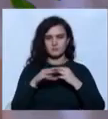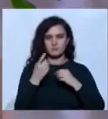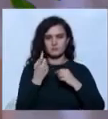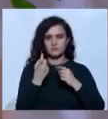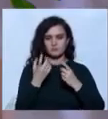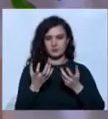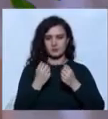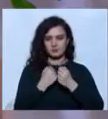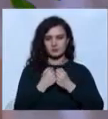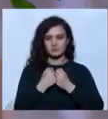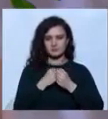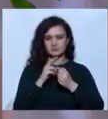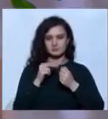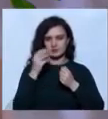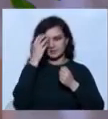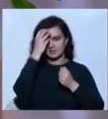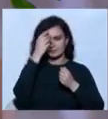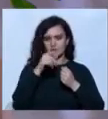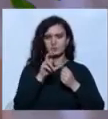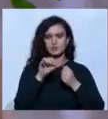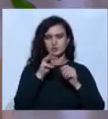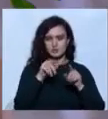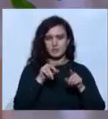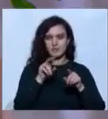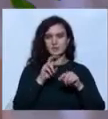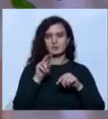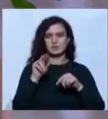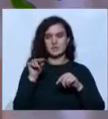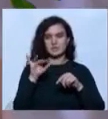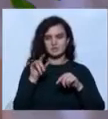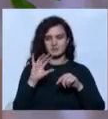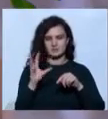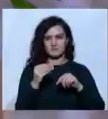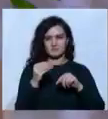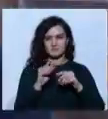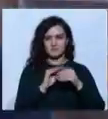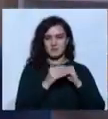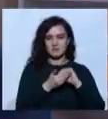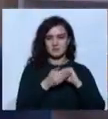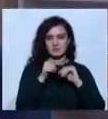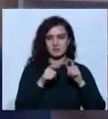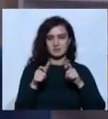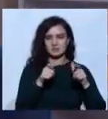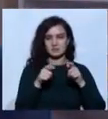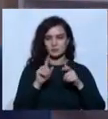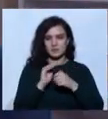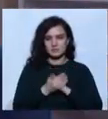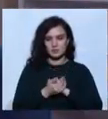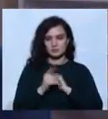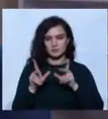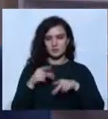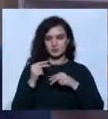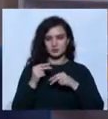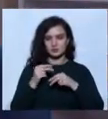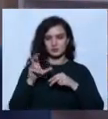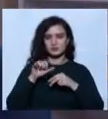weapons, and the captain's men, including Jim, Dr. Livesey, and Trelawney, hide on the island to keep safe. But